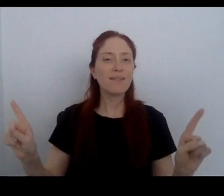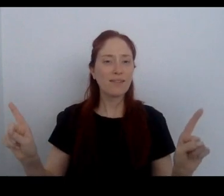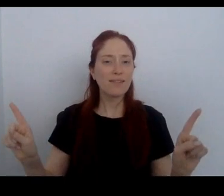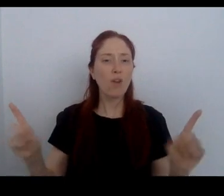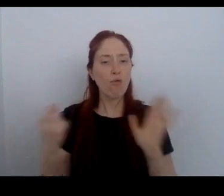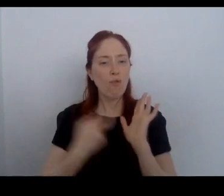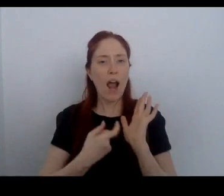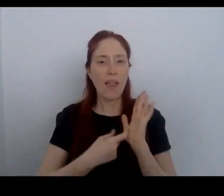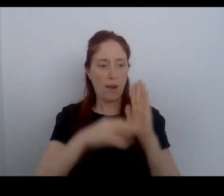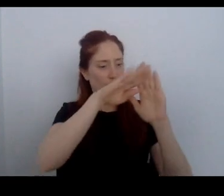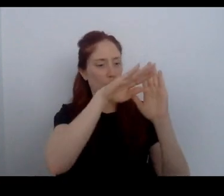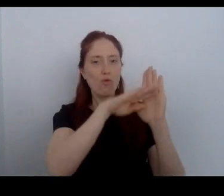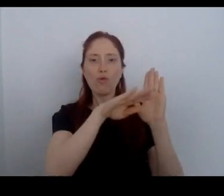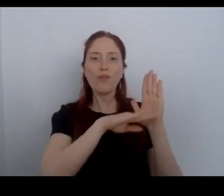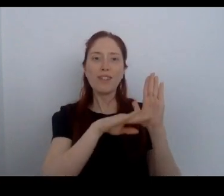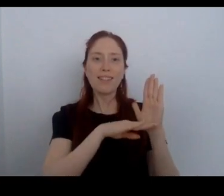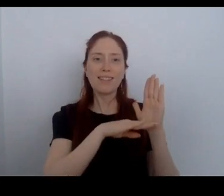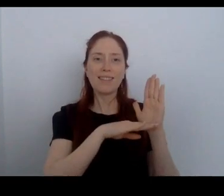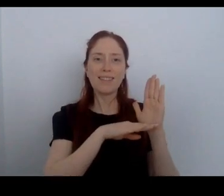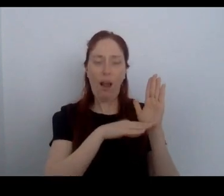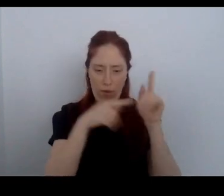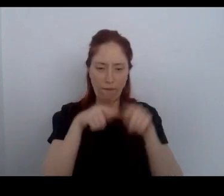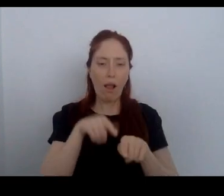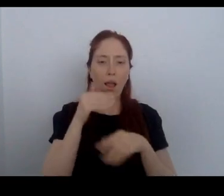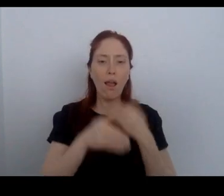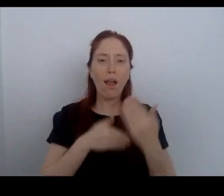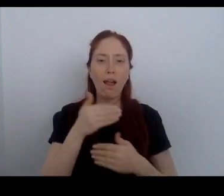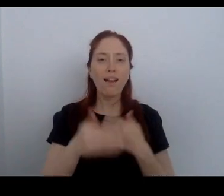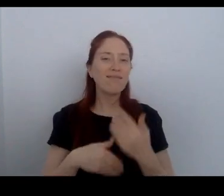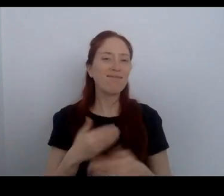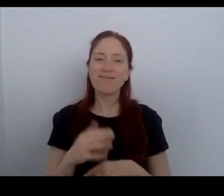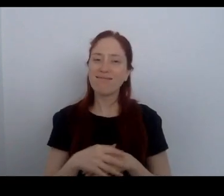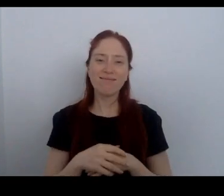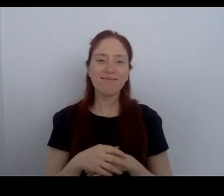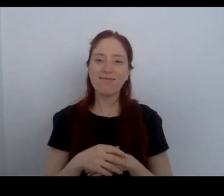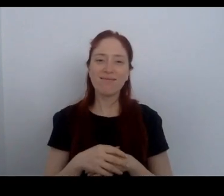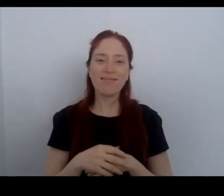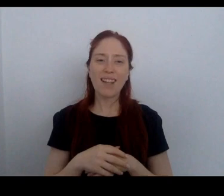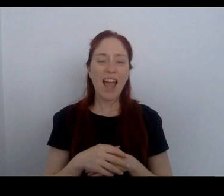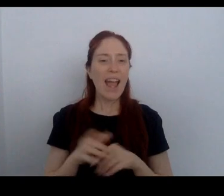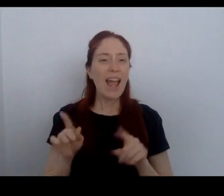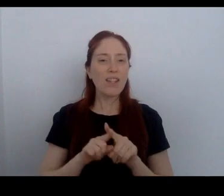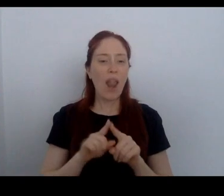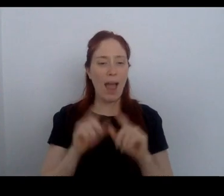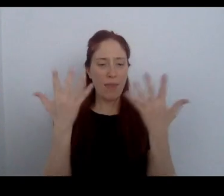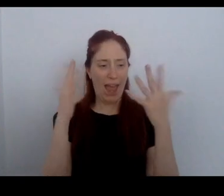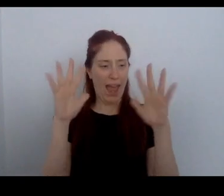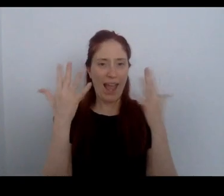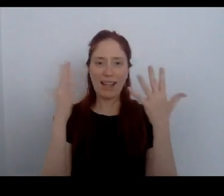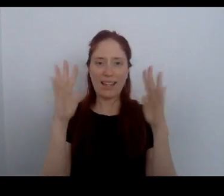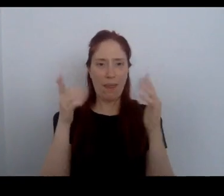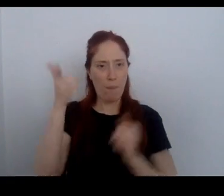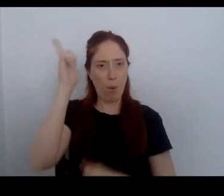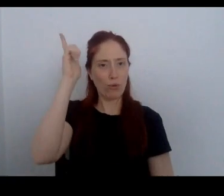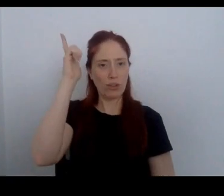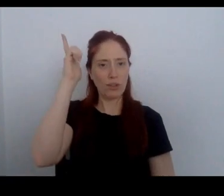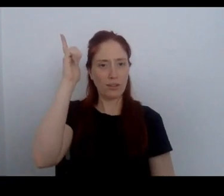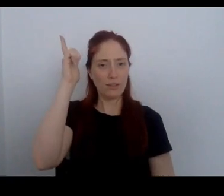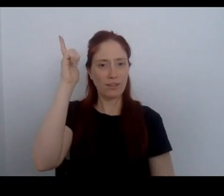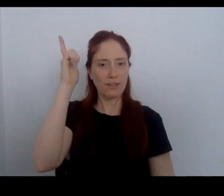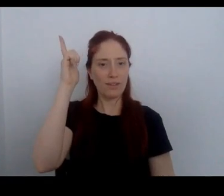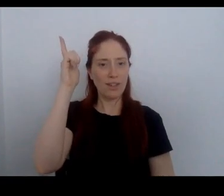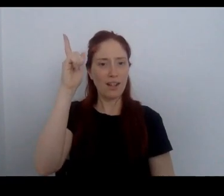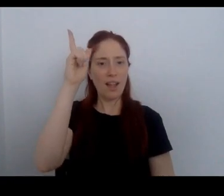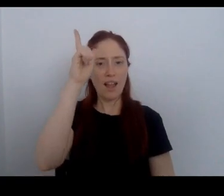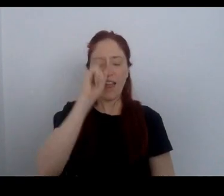procedure, then I think you can almost give your hands license to pick up on a particular